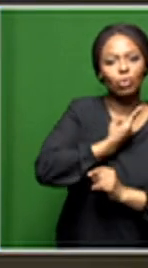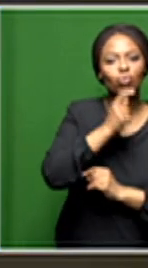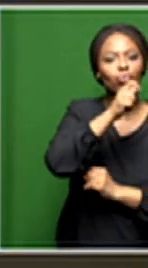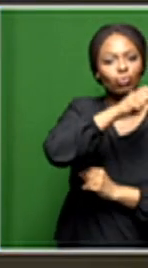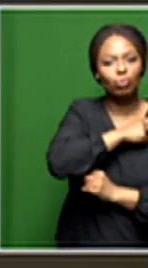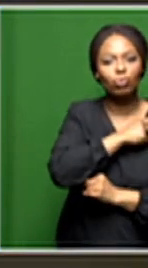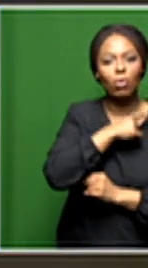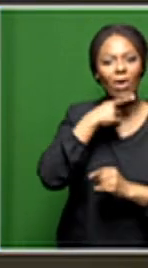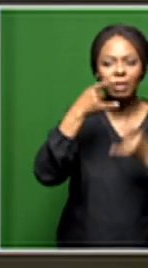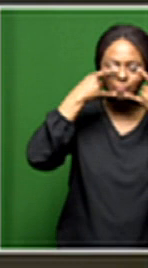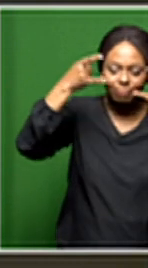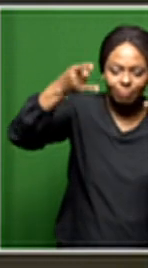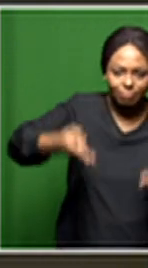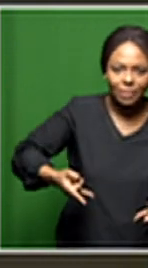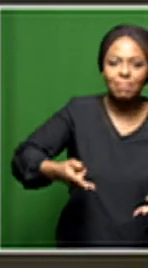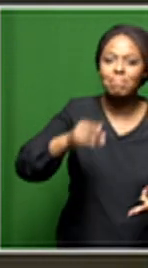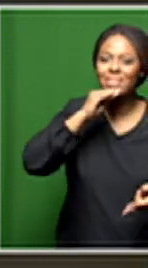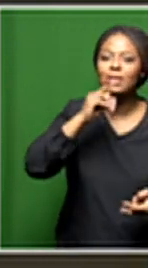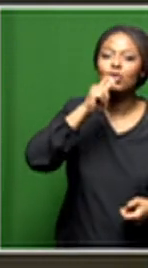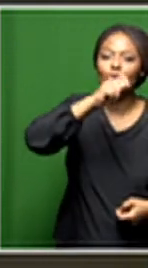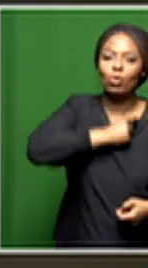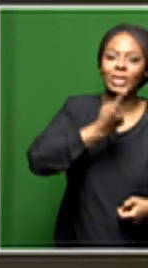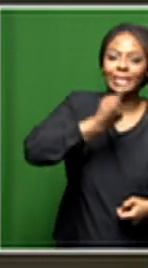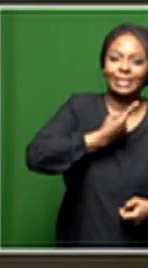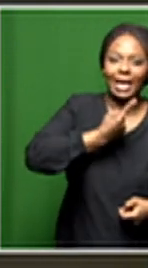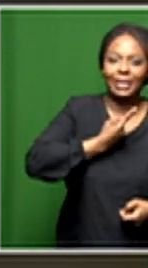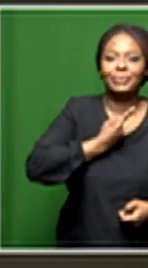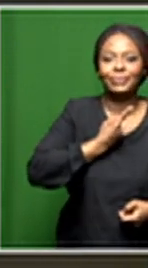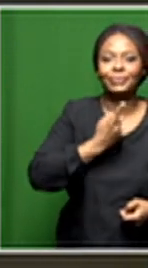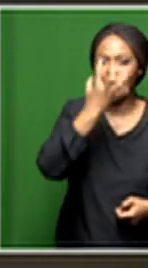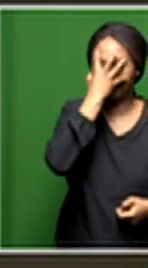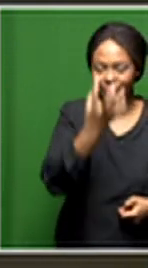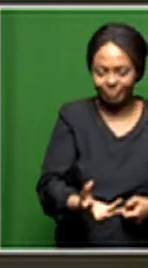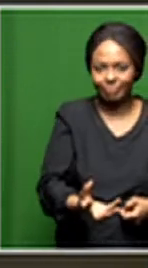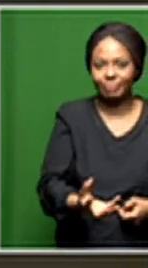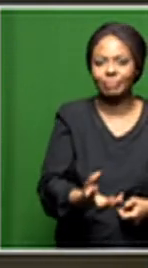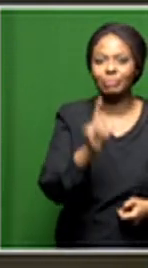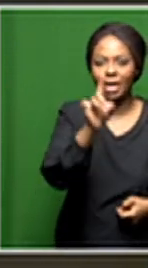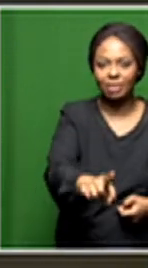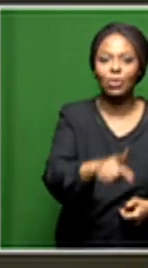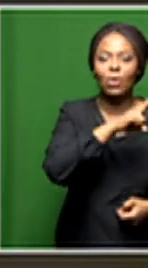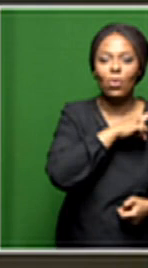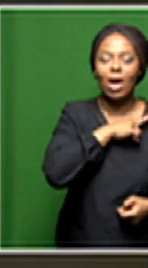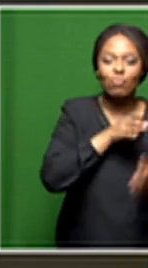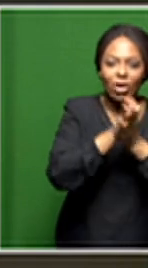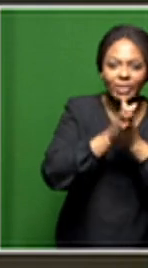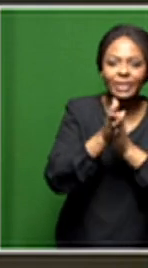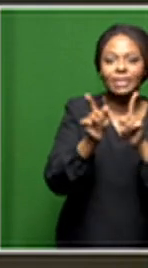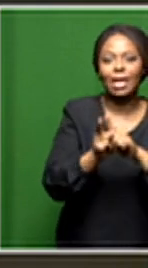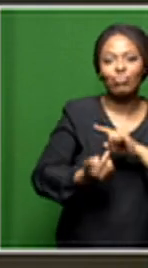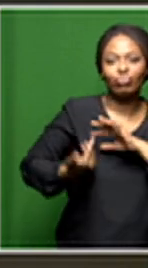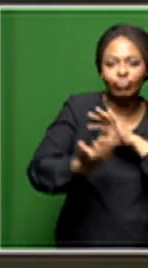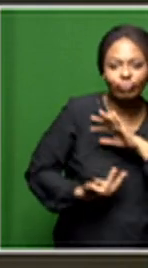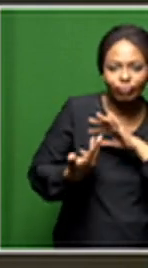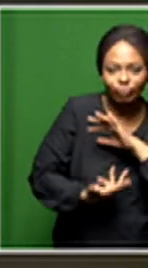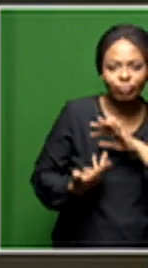power of your being true self. Beverley joins us now via Zoom to help us unpack this book and why she says motivating and encouraging has always been